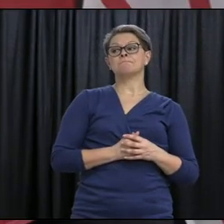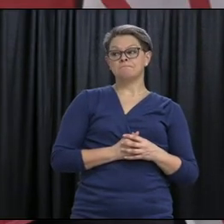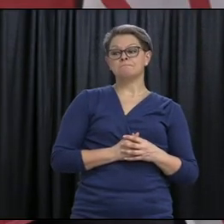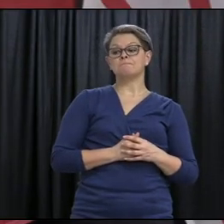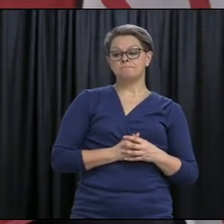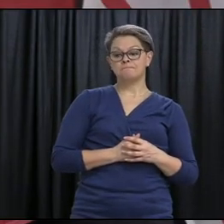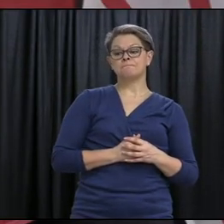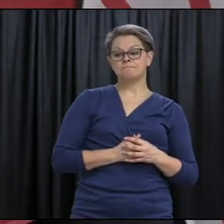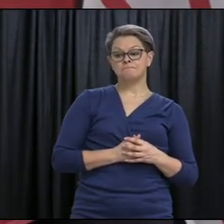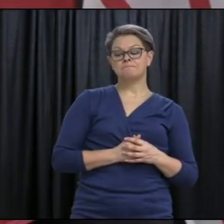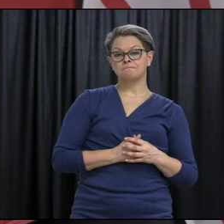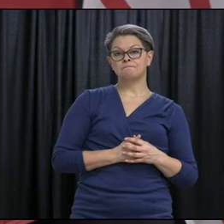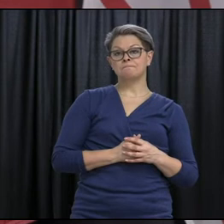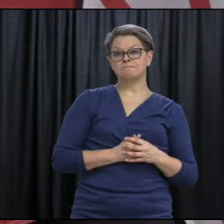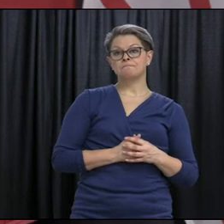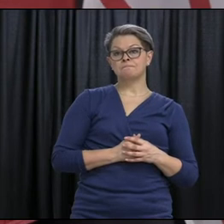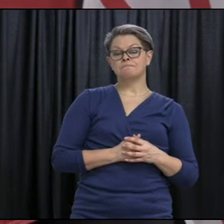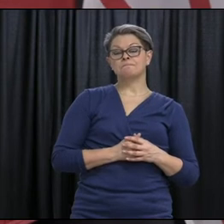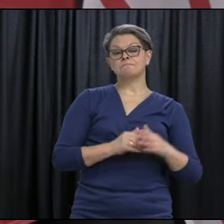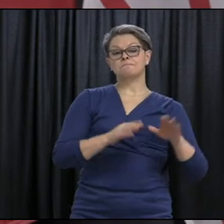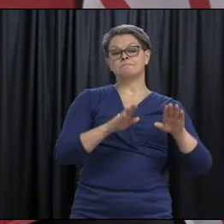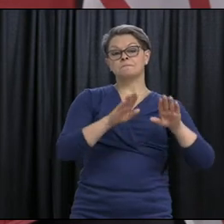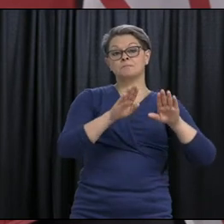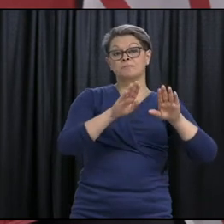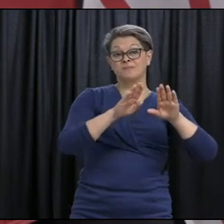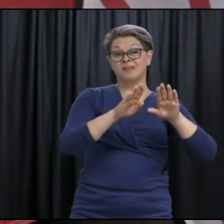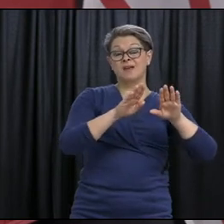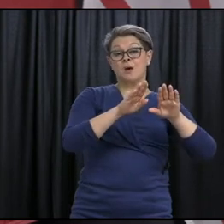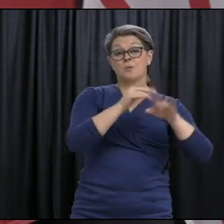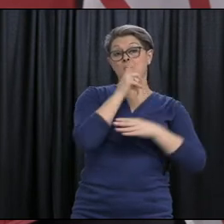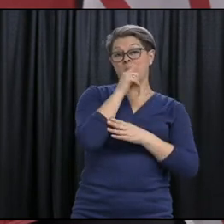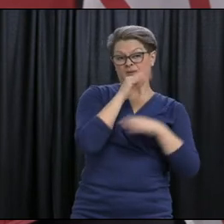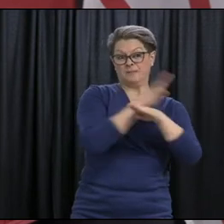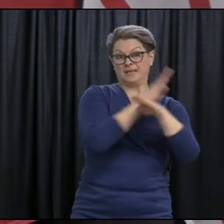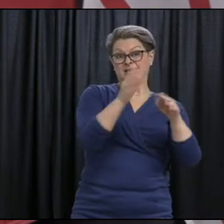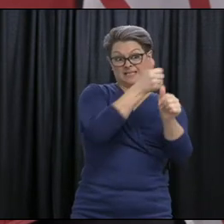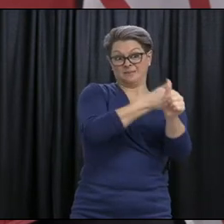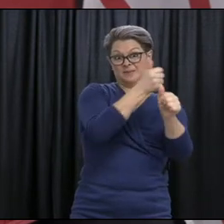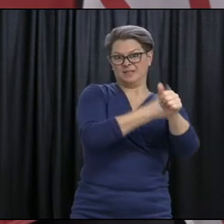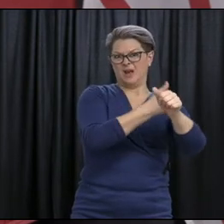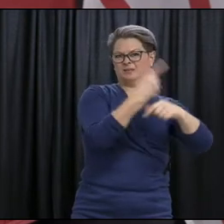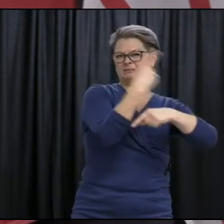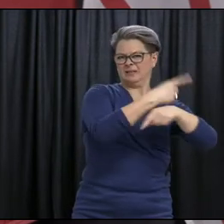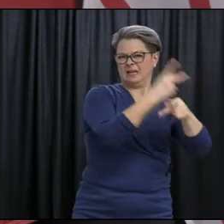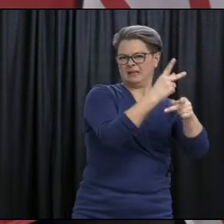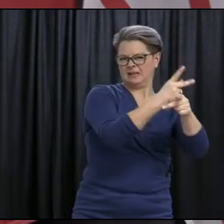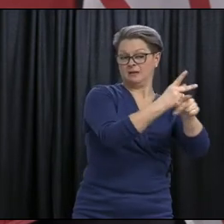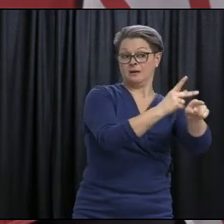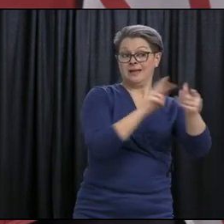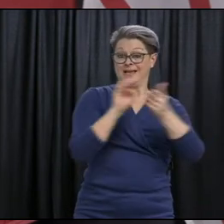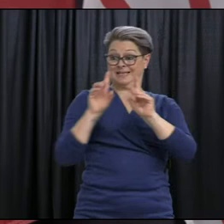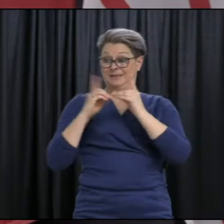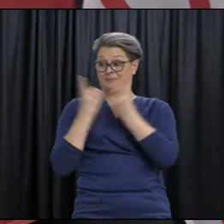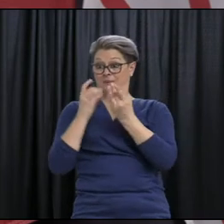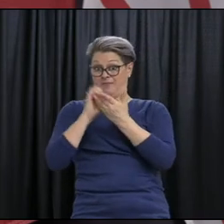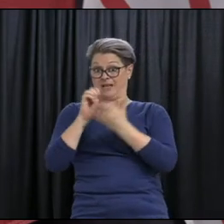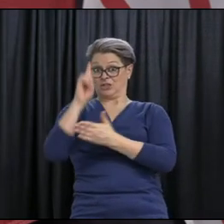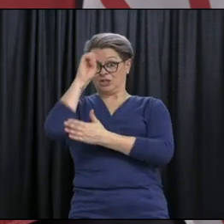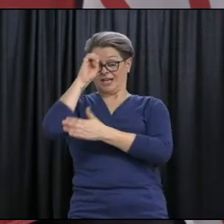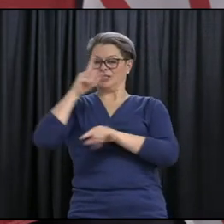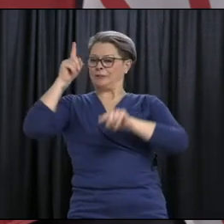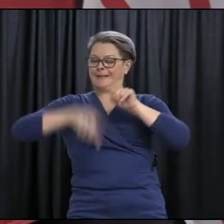Early learning and child care operations are private businesses. The Department of Education does not have the ability